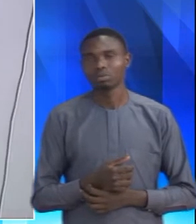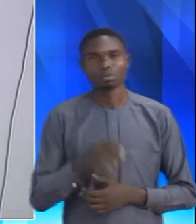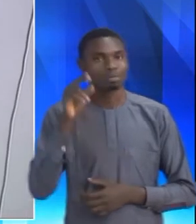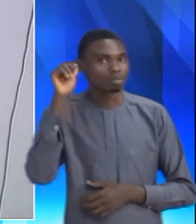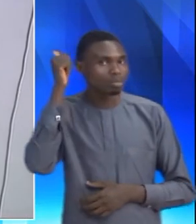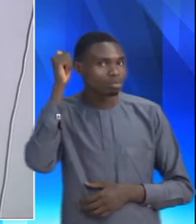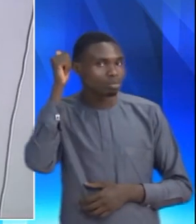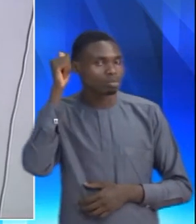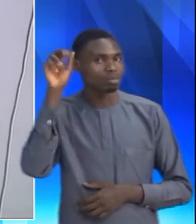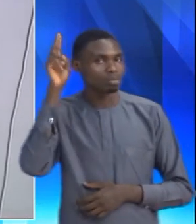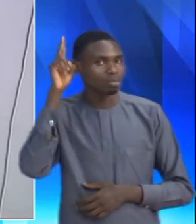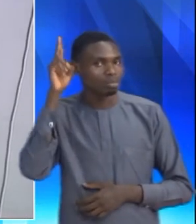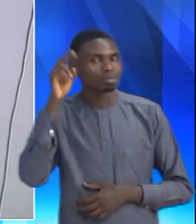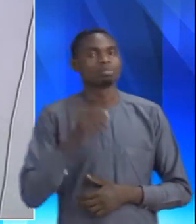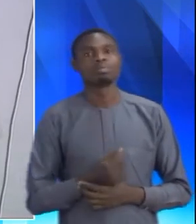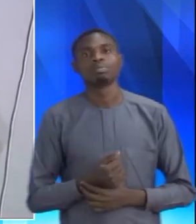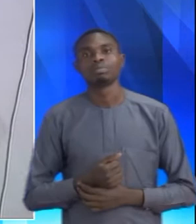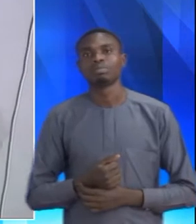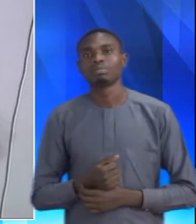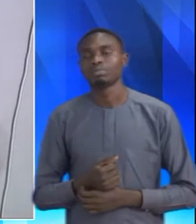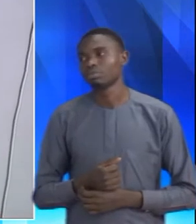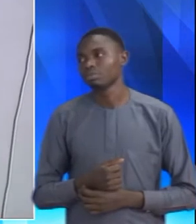Uncles, or your aunties,